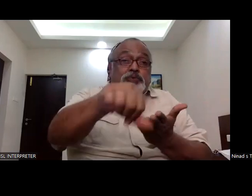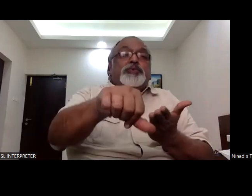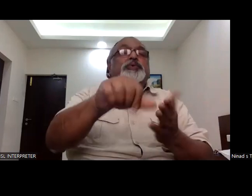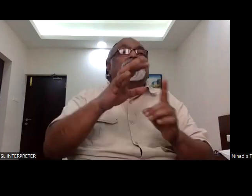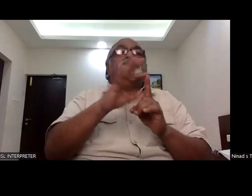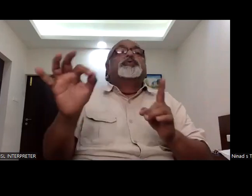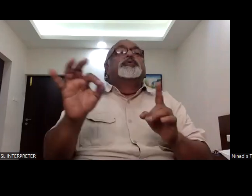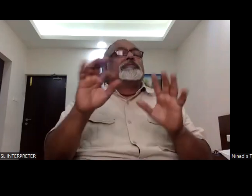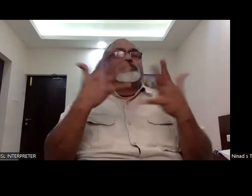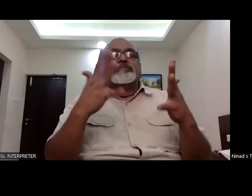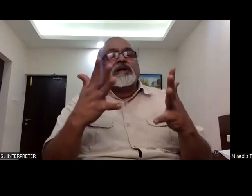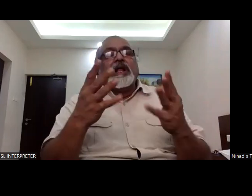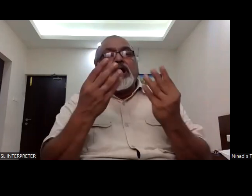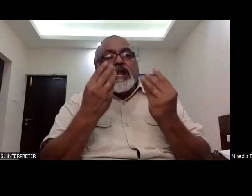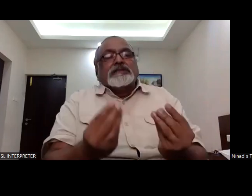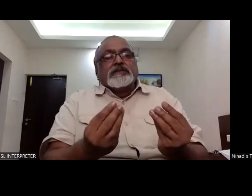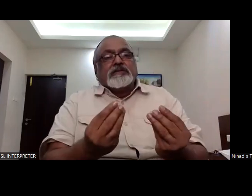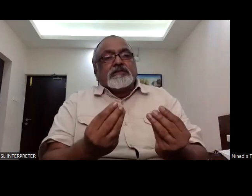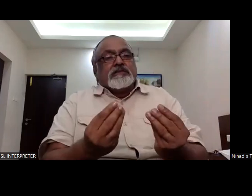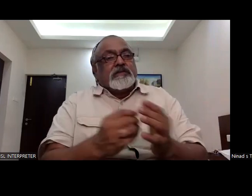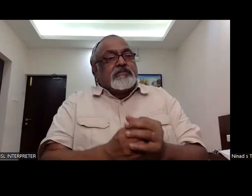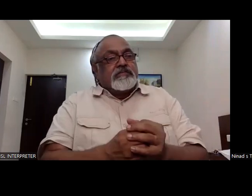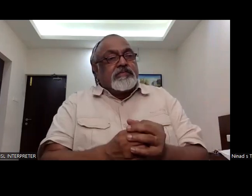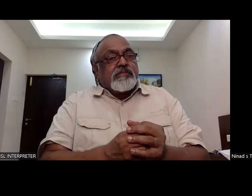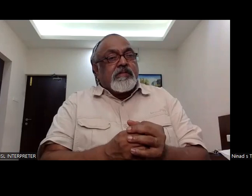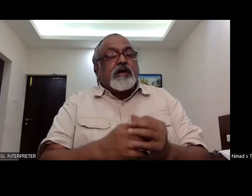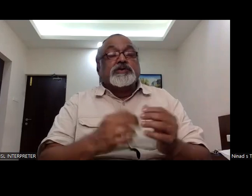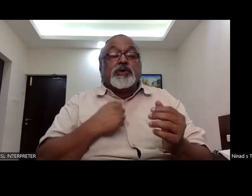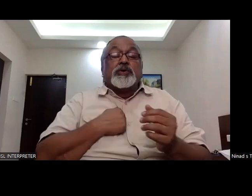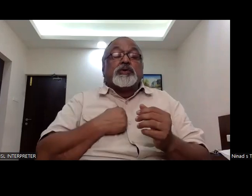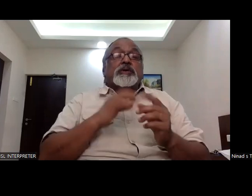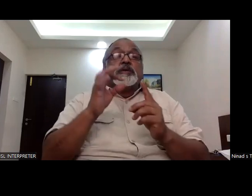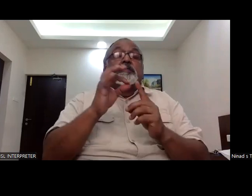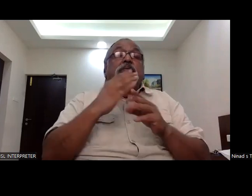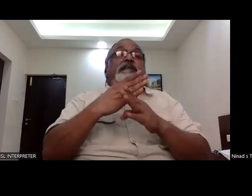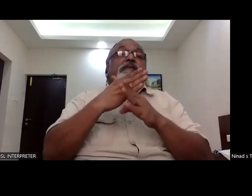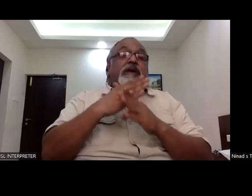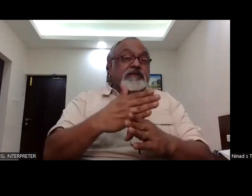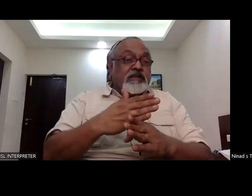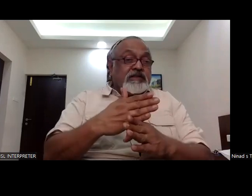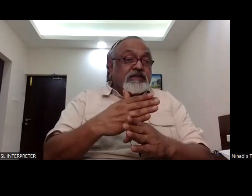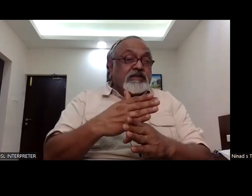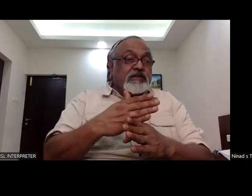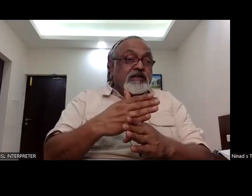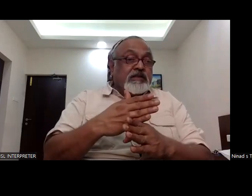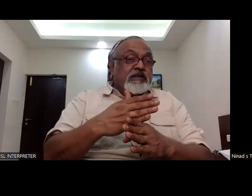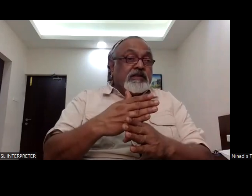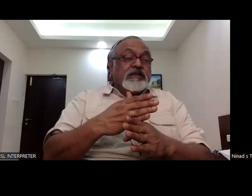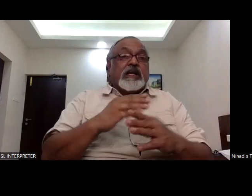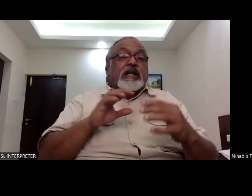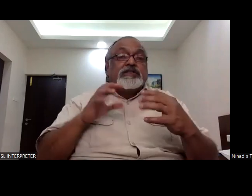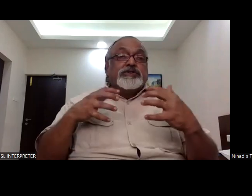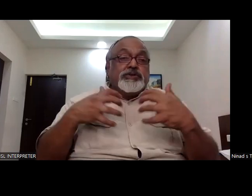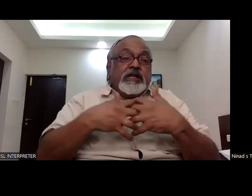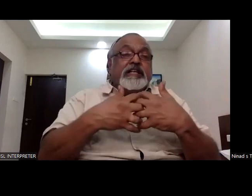the persons with disability, then the participation and all these kinds of engagement and